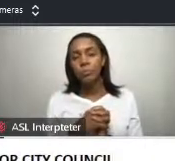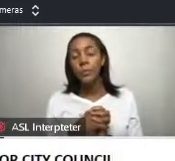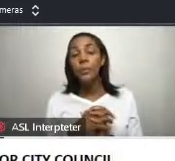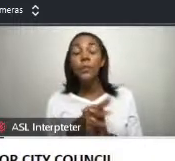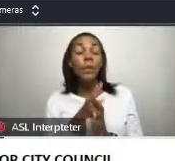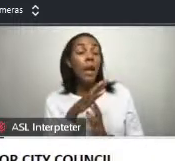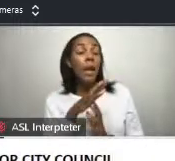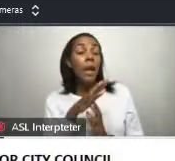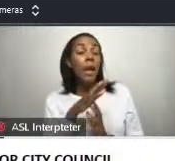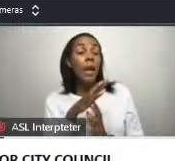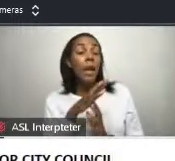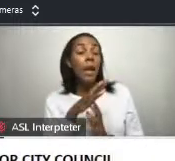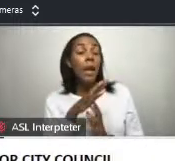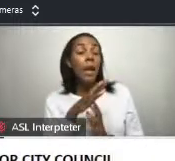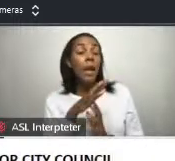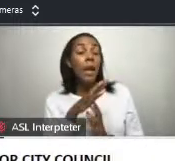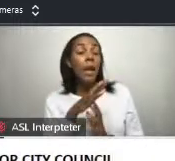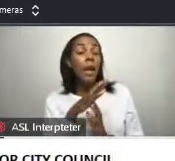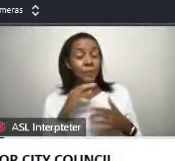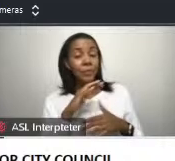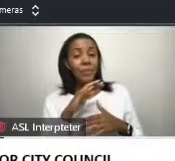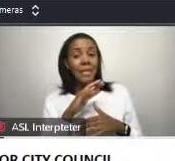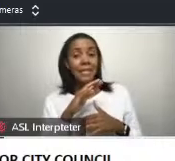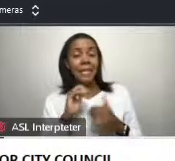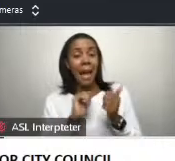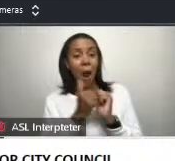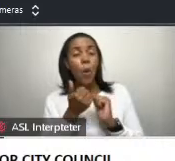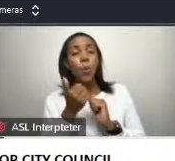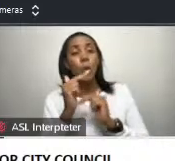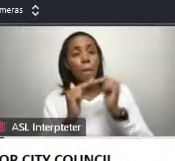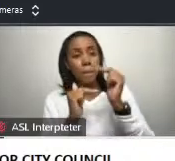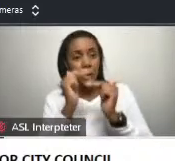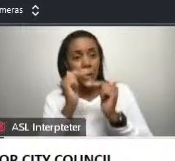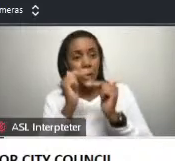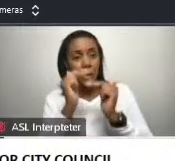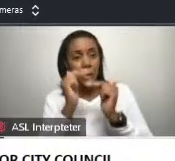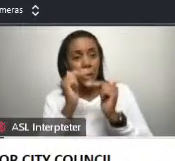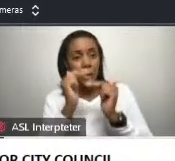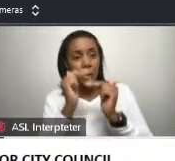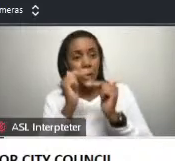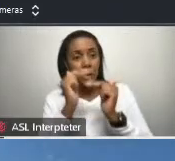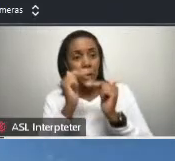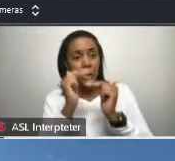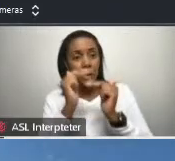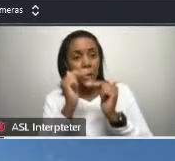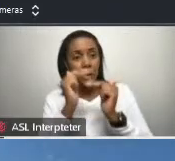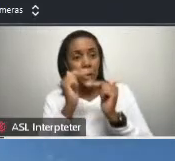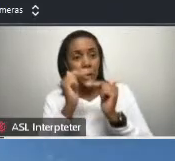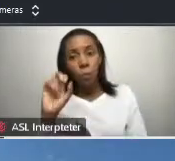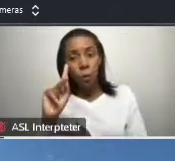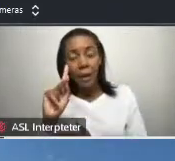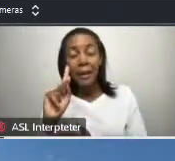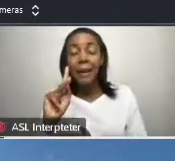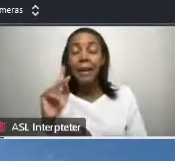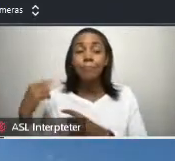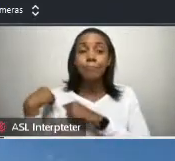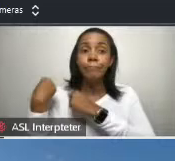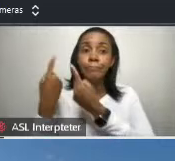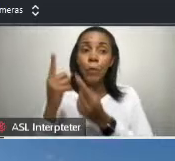Colleagues, I just have a concern about our building things and brick. We have brick structures that last 100